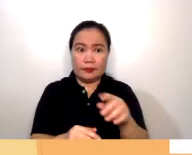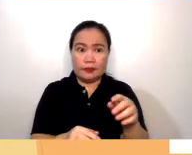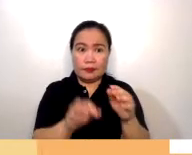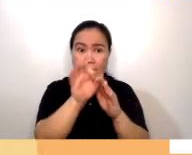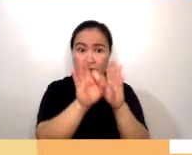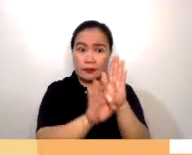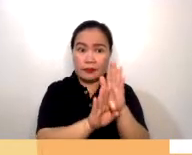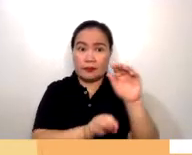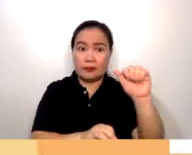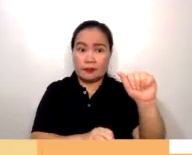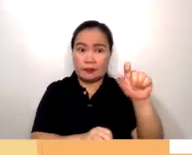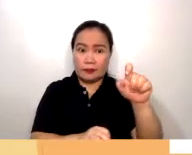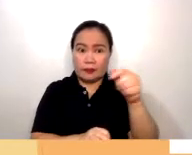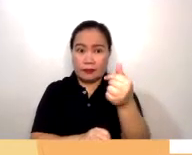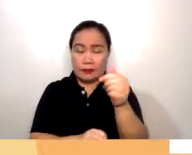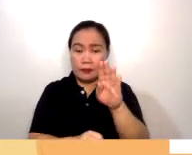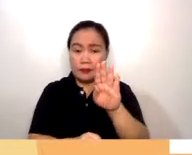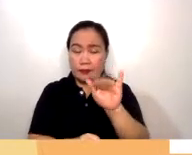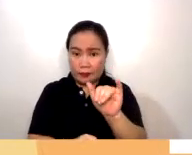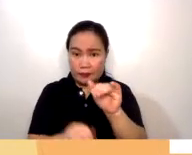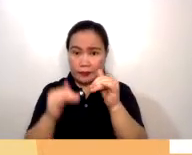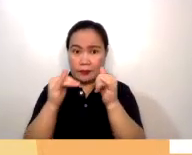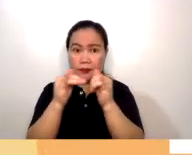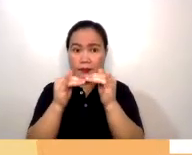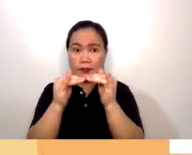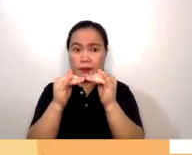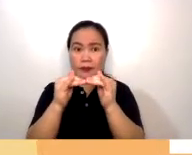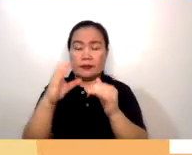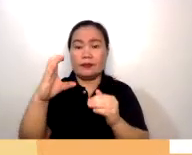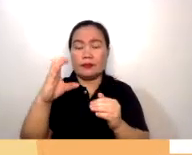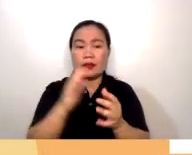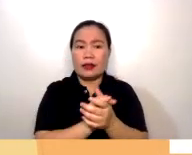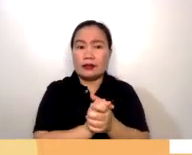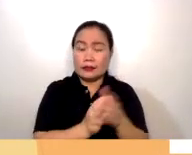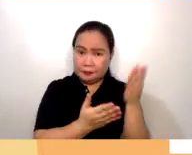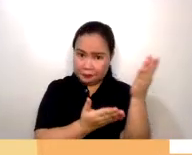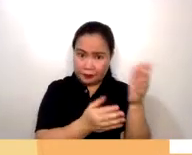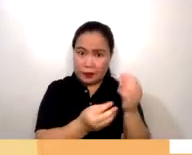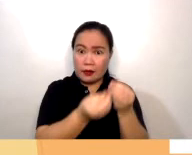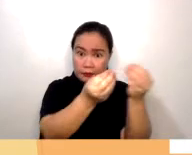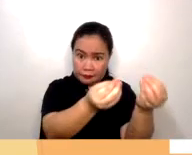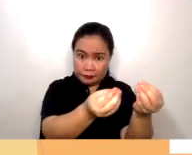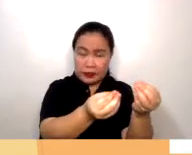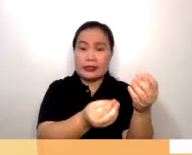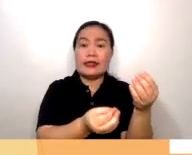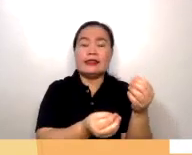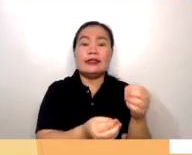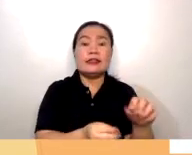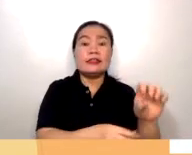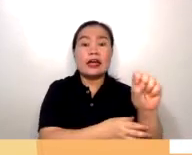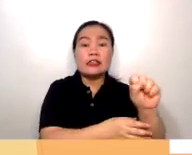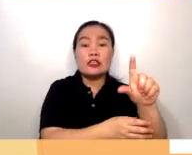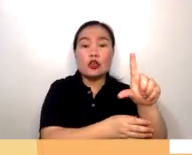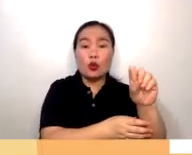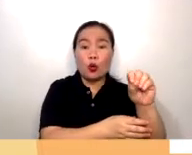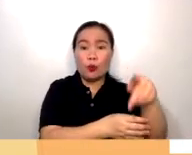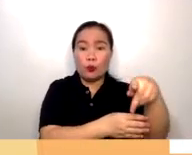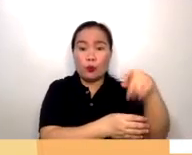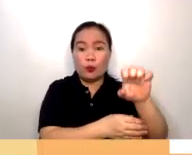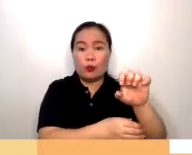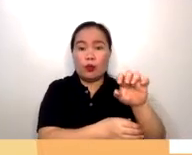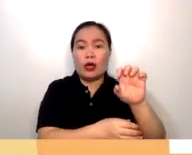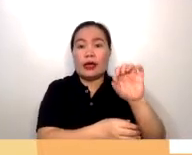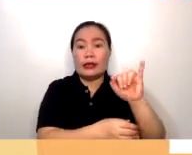form ax plus by equals c. So, ang given naman natin ngayon ay isang slope-intercept